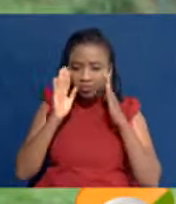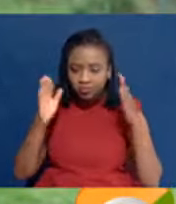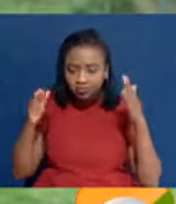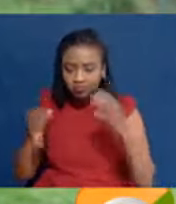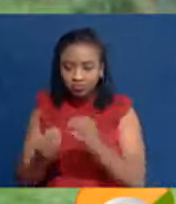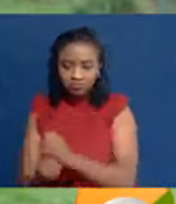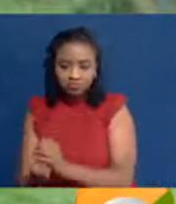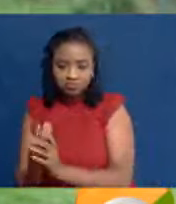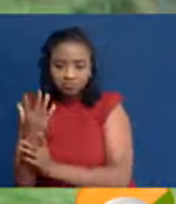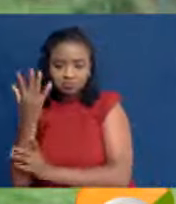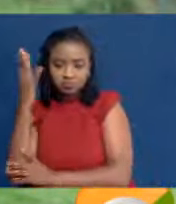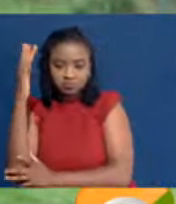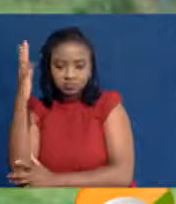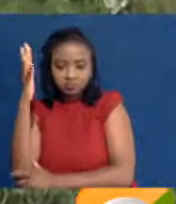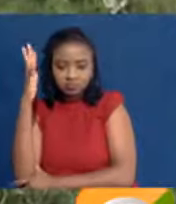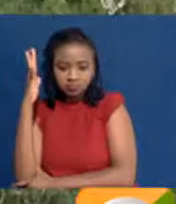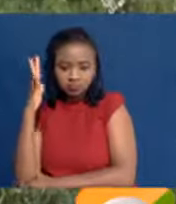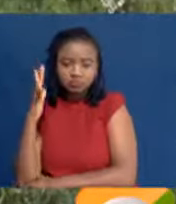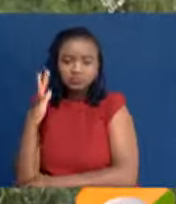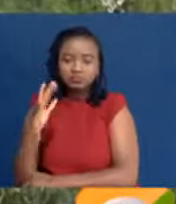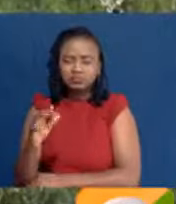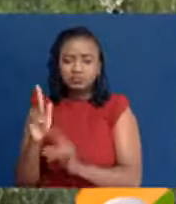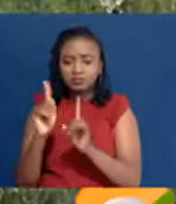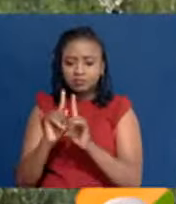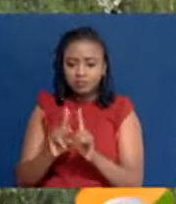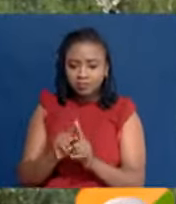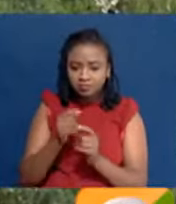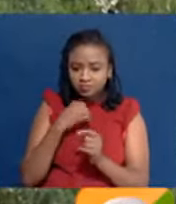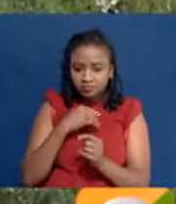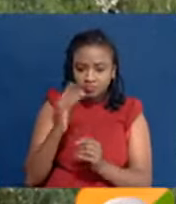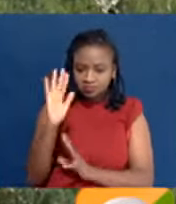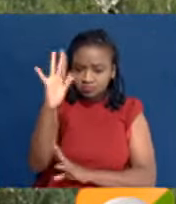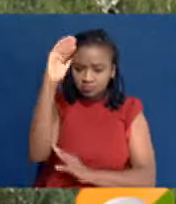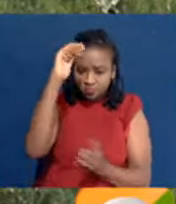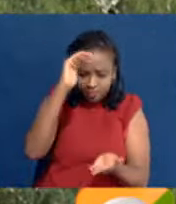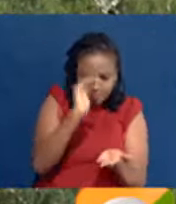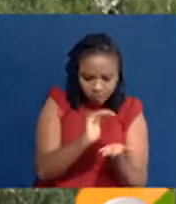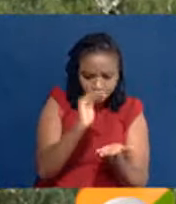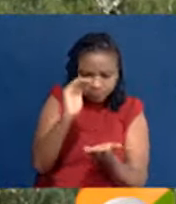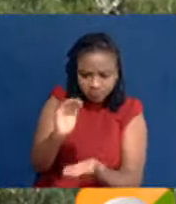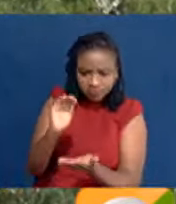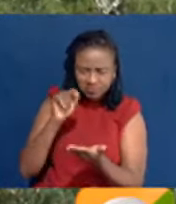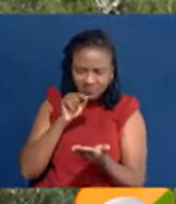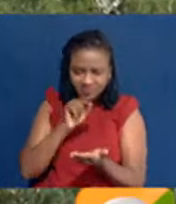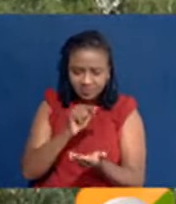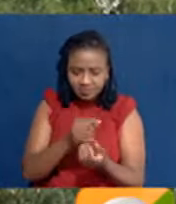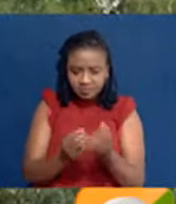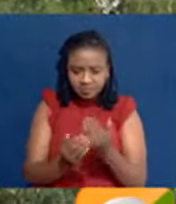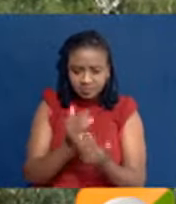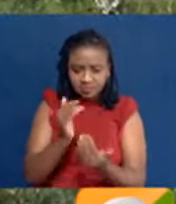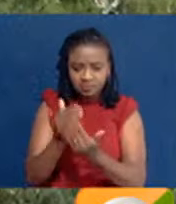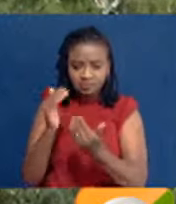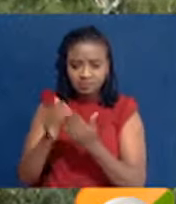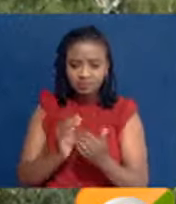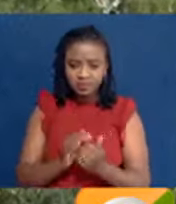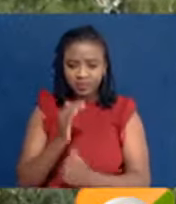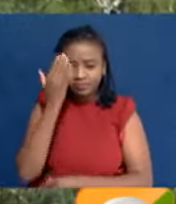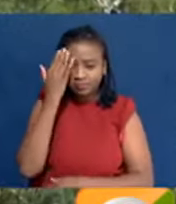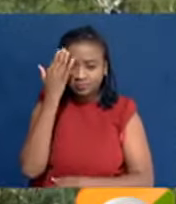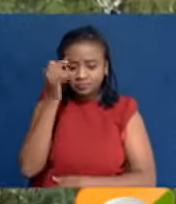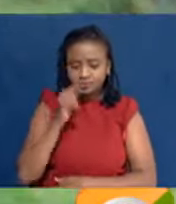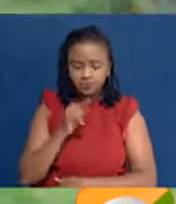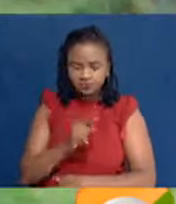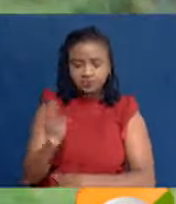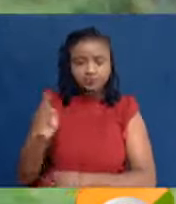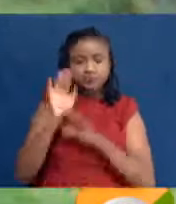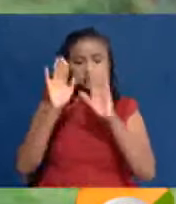businesses, nursery development, because one of the most important limiting factors of restoration is planting material. You hear that all